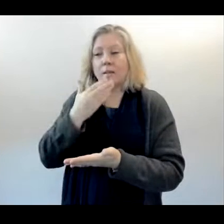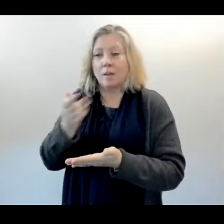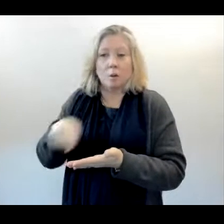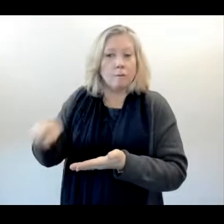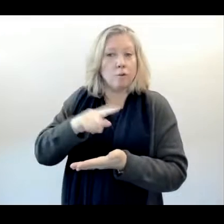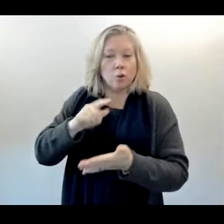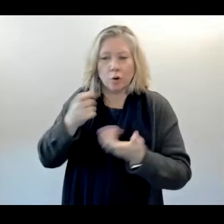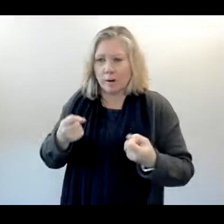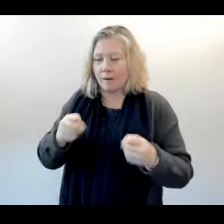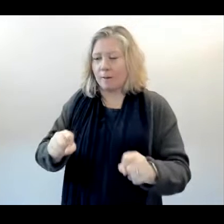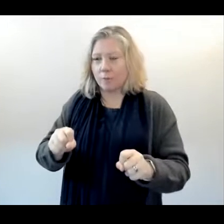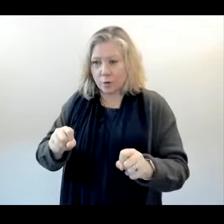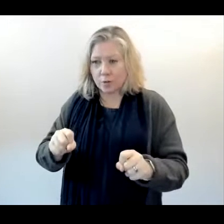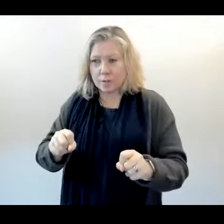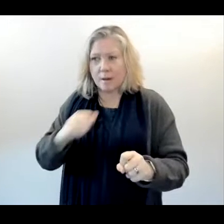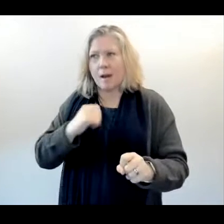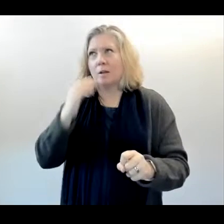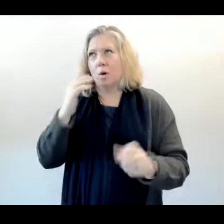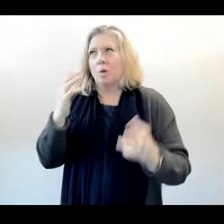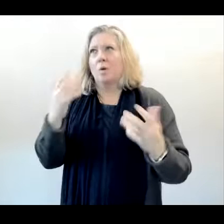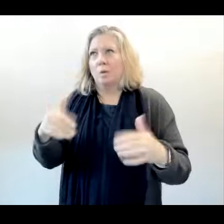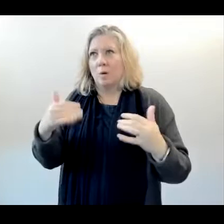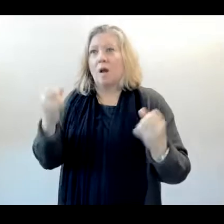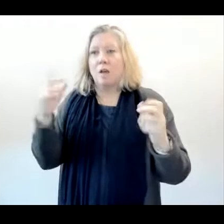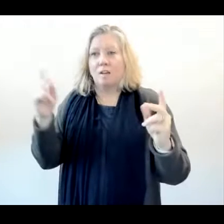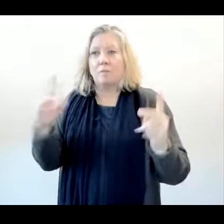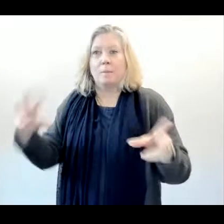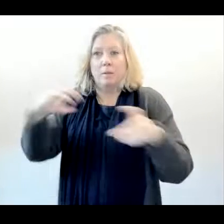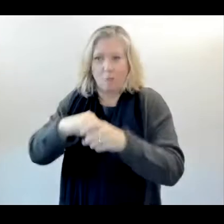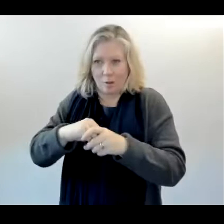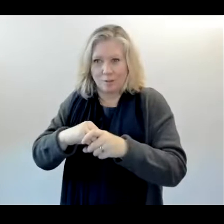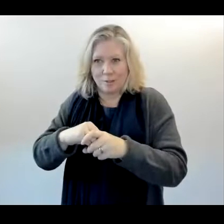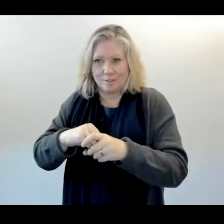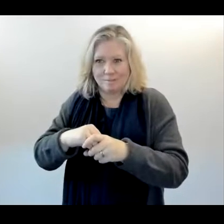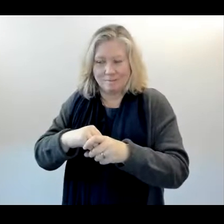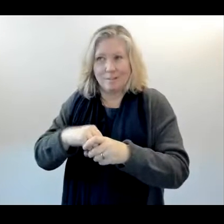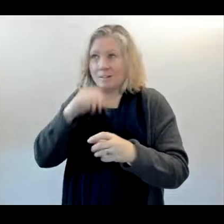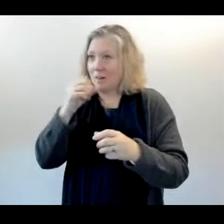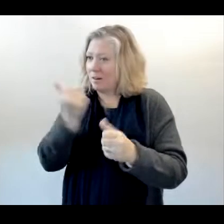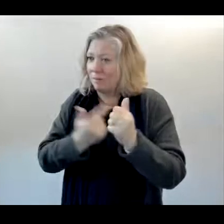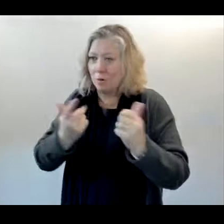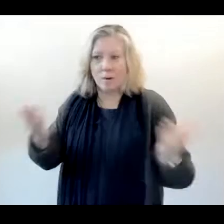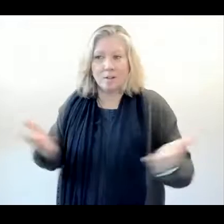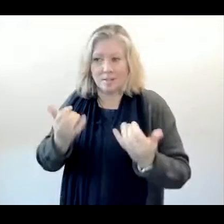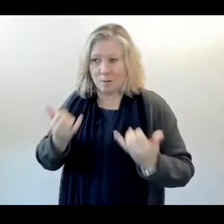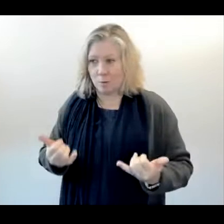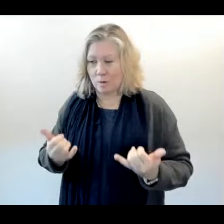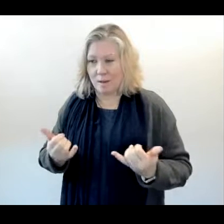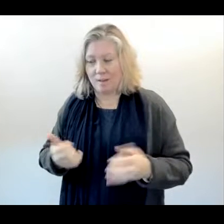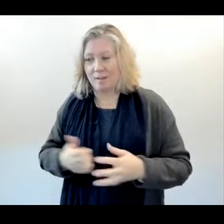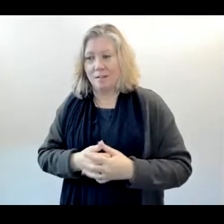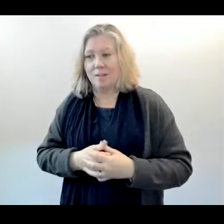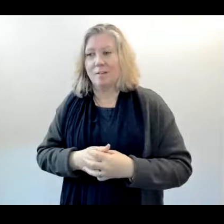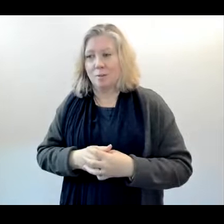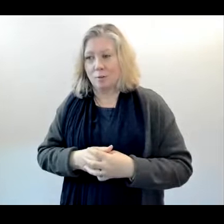been many hands, not all that have joined us today, on our team. So, and staff. So thank you for